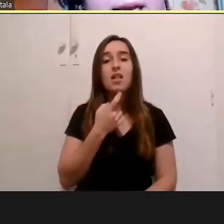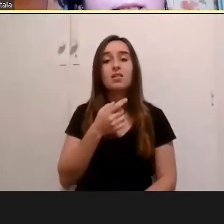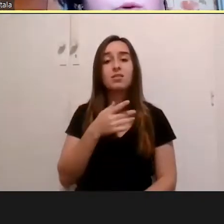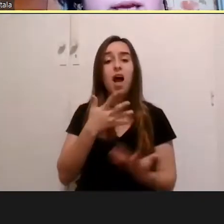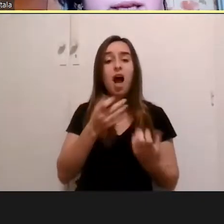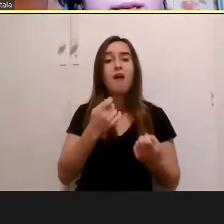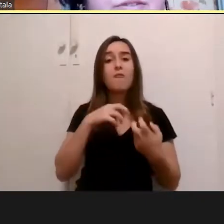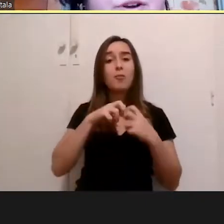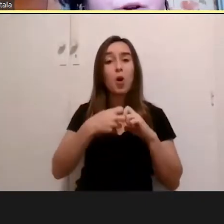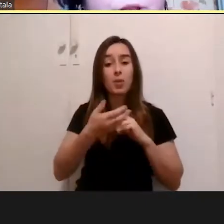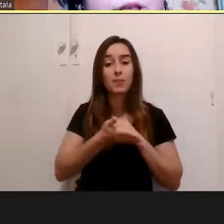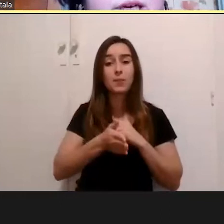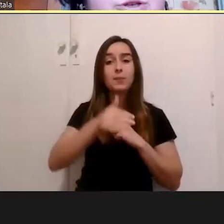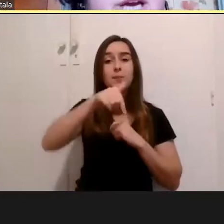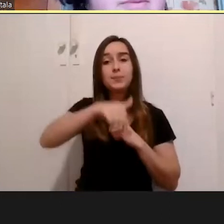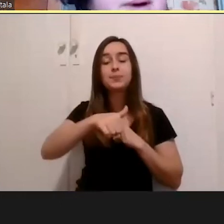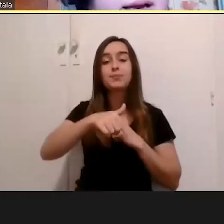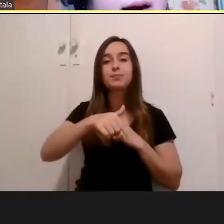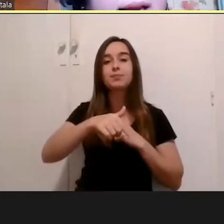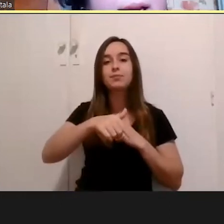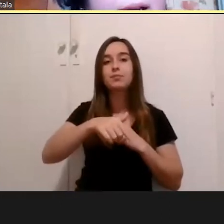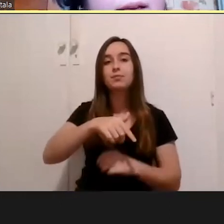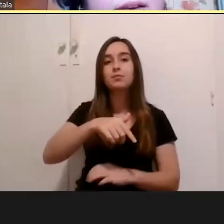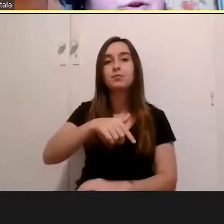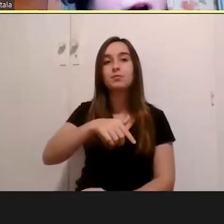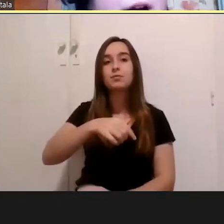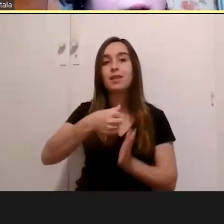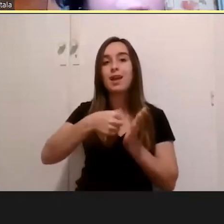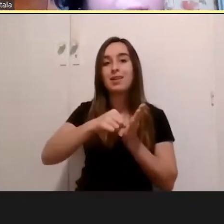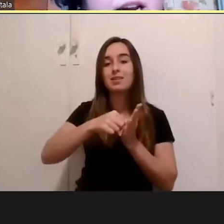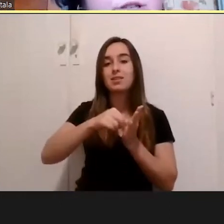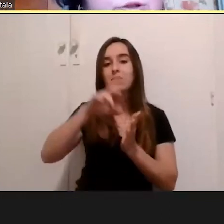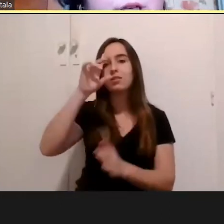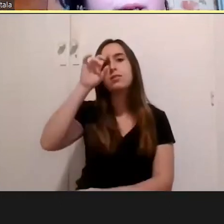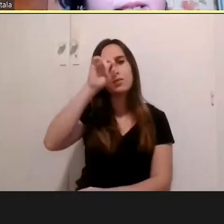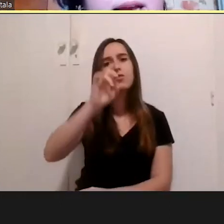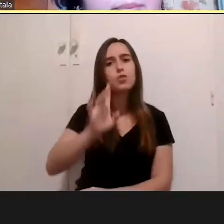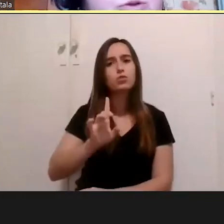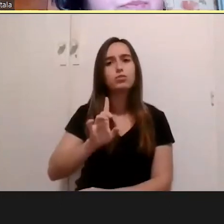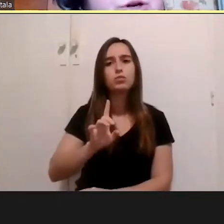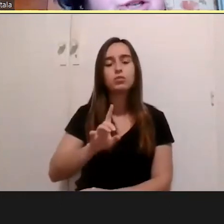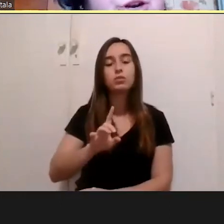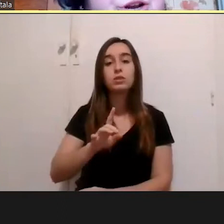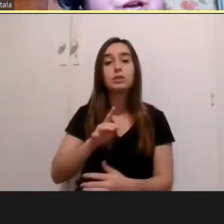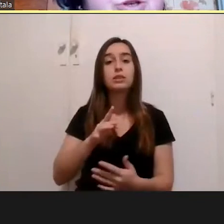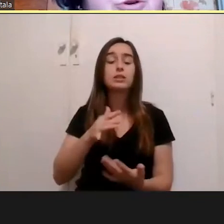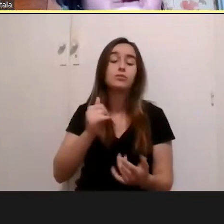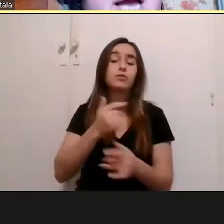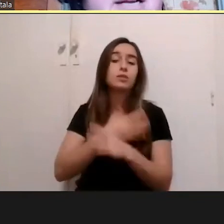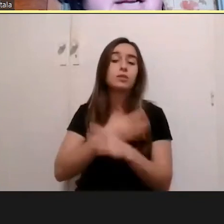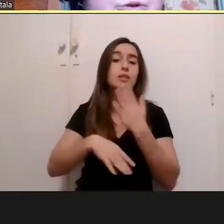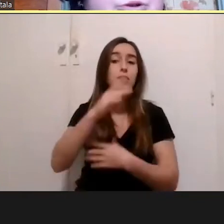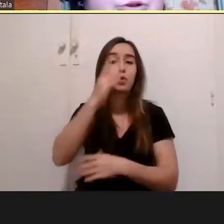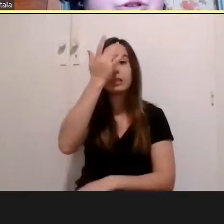is quite difficult to get bank ID if you are an intellectually disabled person. So you